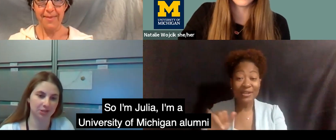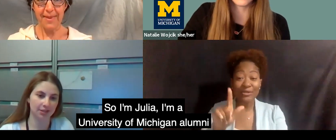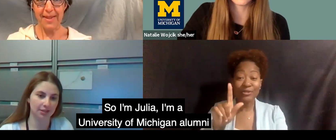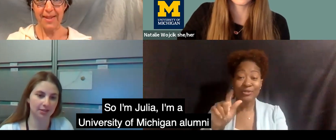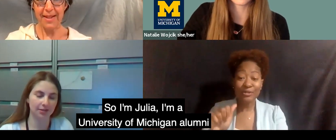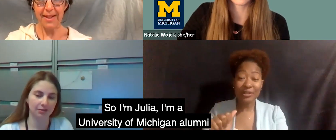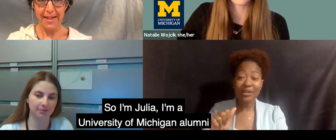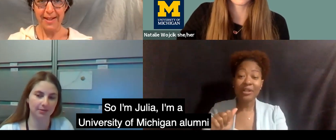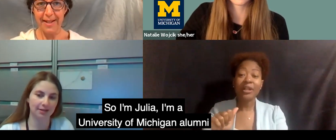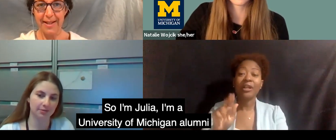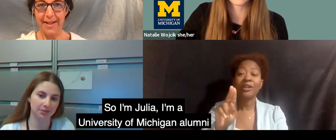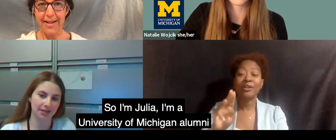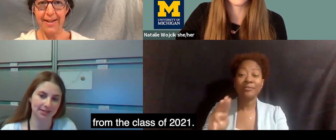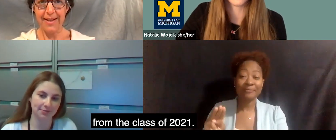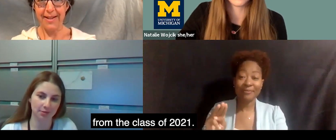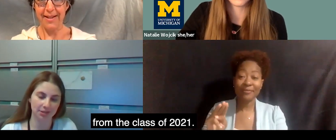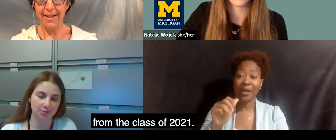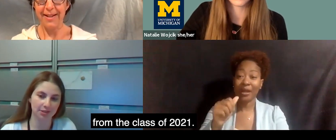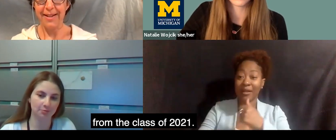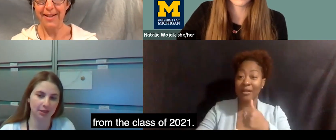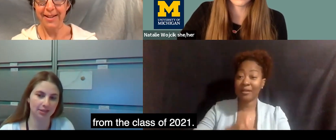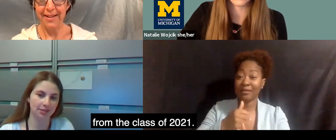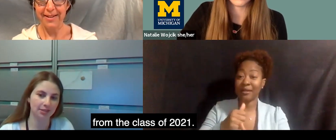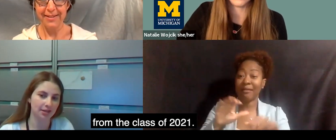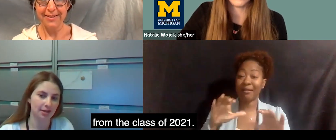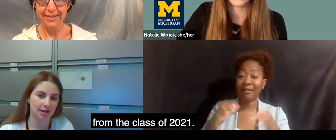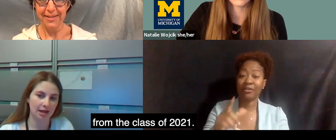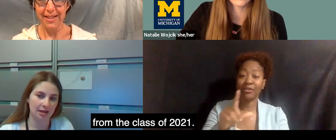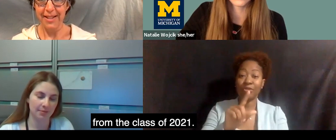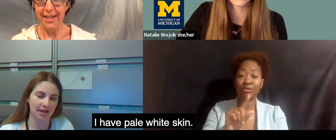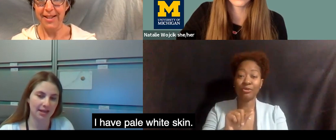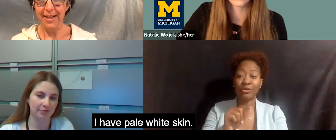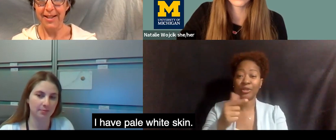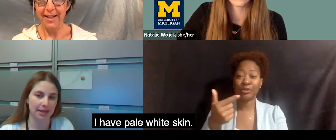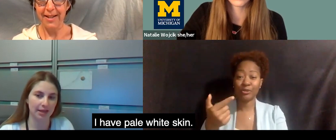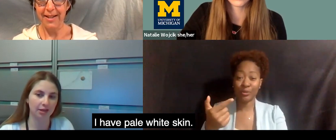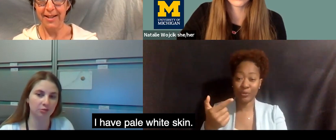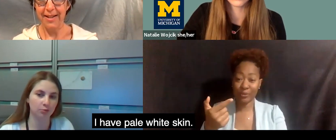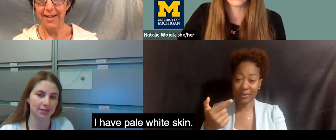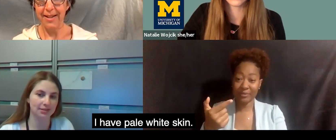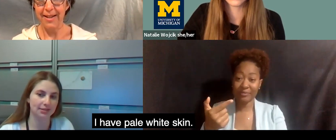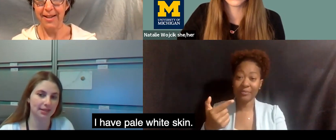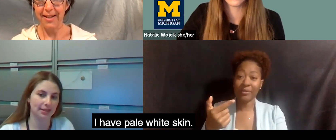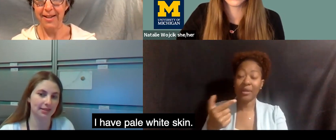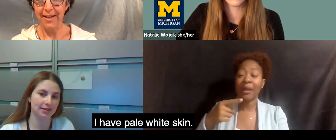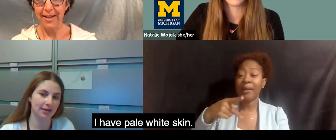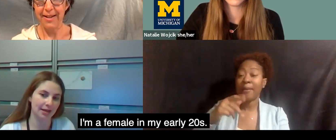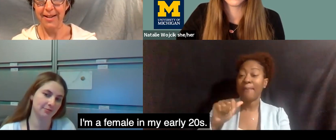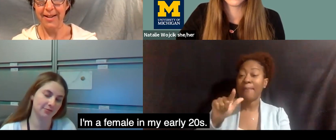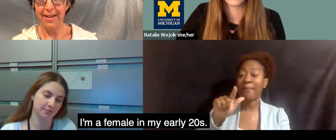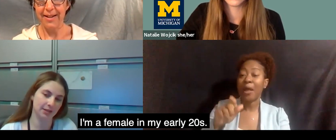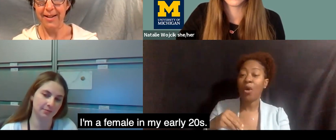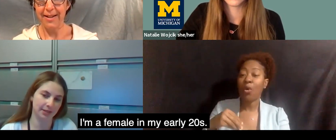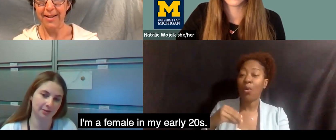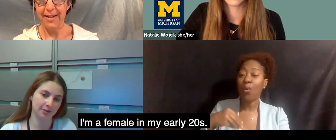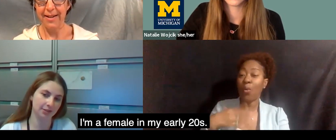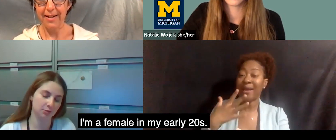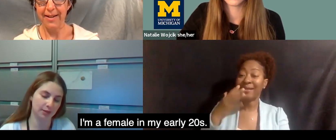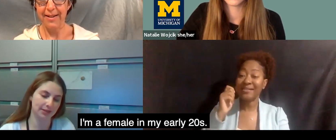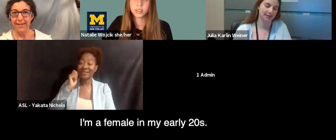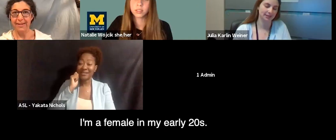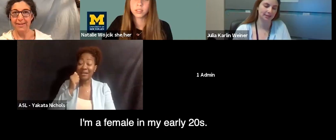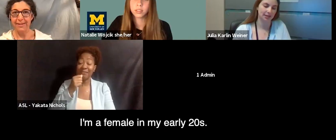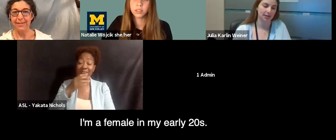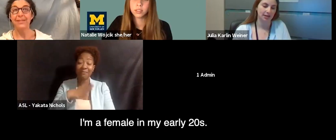University of Michigan alumni from the class of 2021. I have pale white skin. I'm a female in my